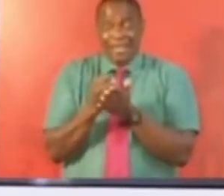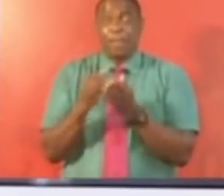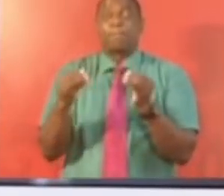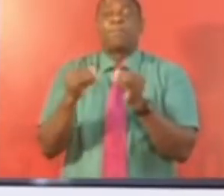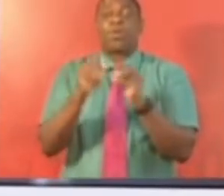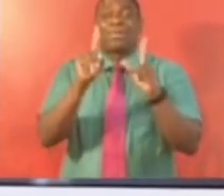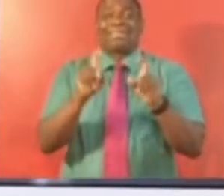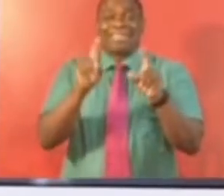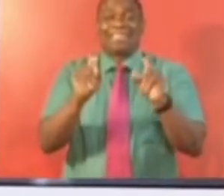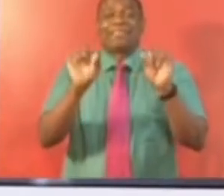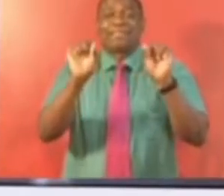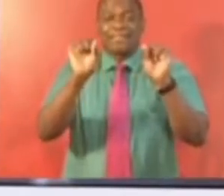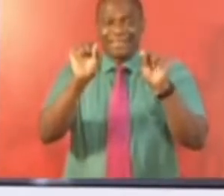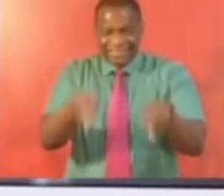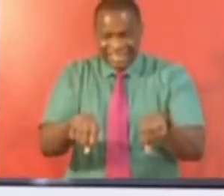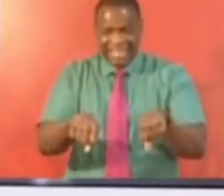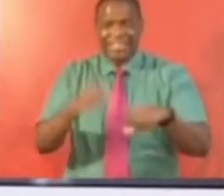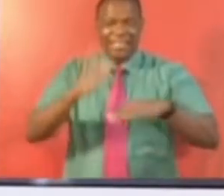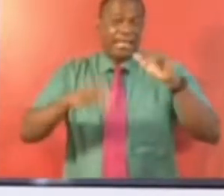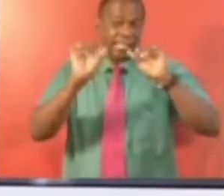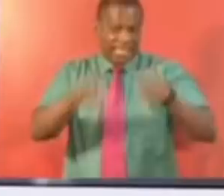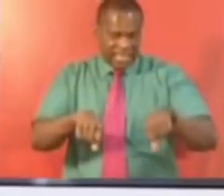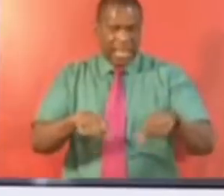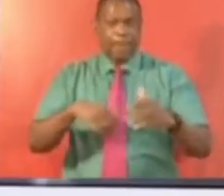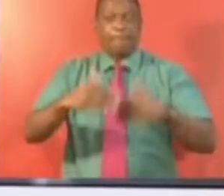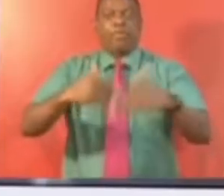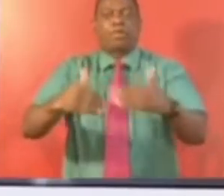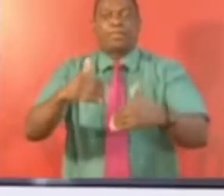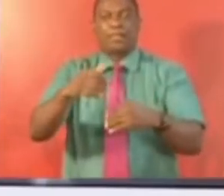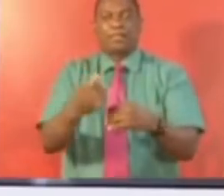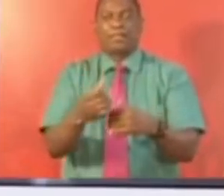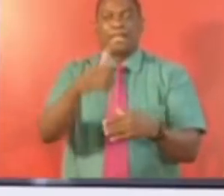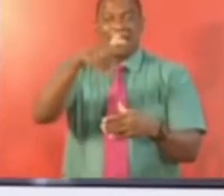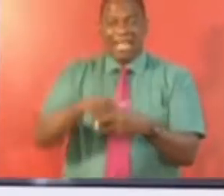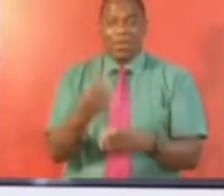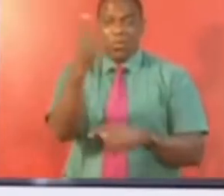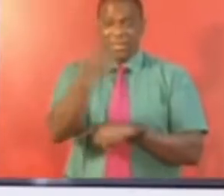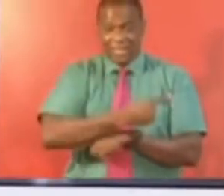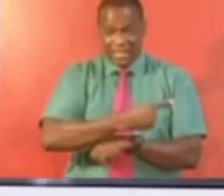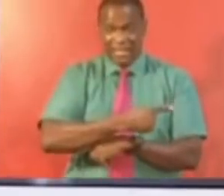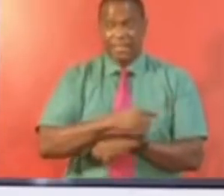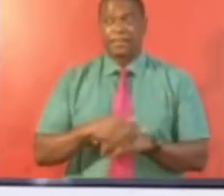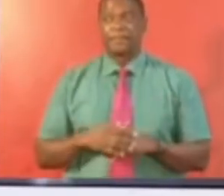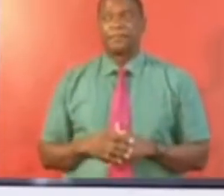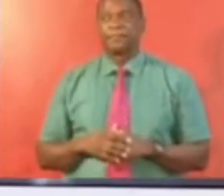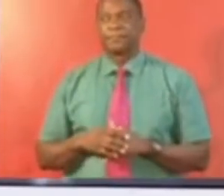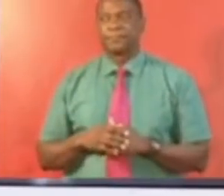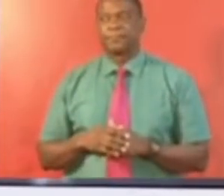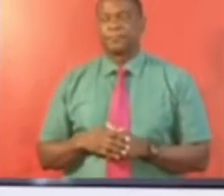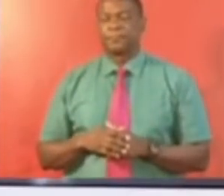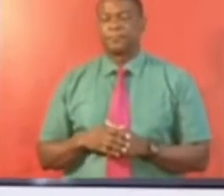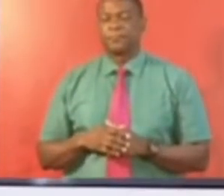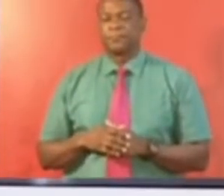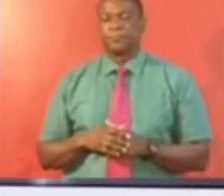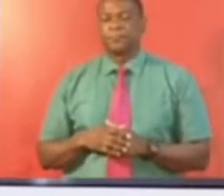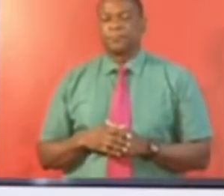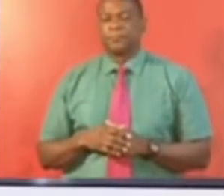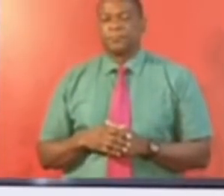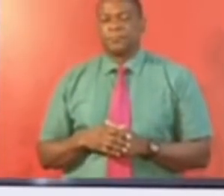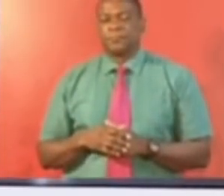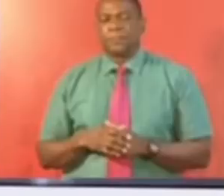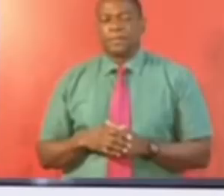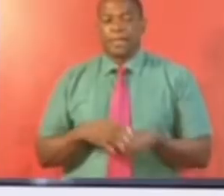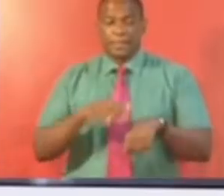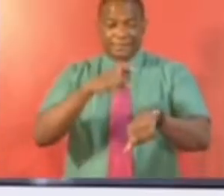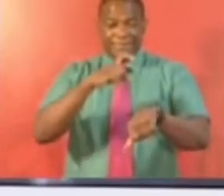in capacity, we will expect that in the coming weeks, we should be able to get ahead of that backlog that existed. In terms of the